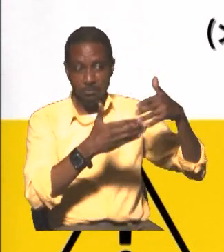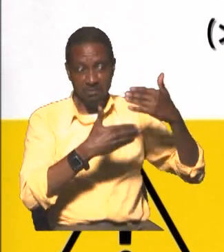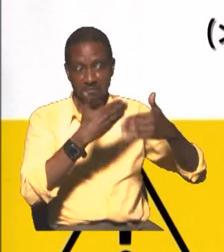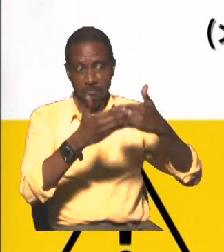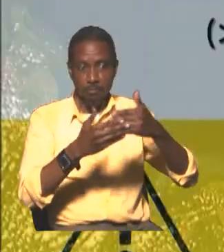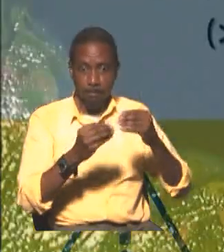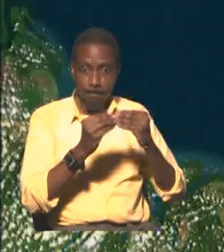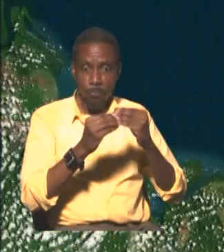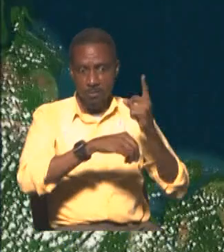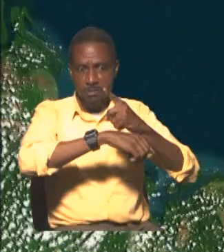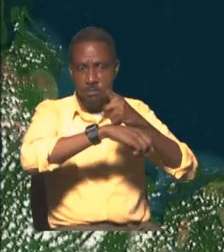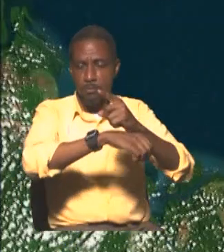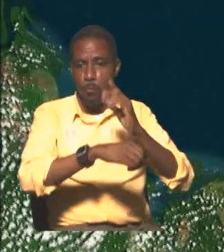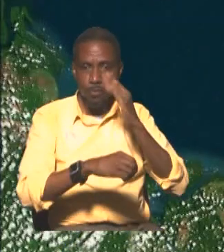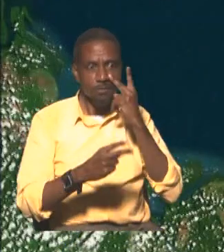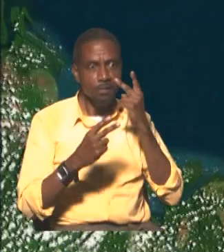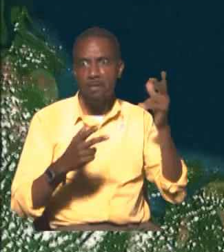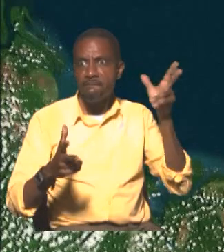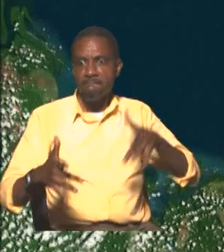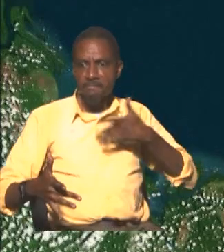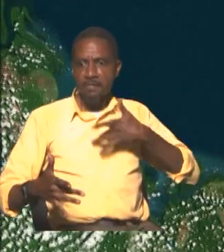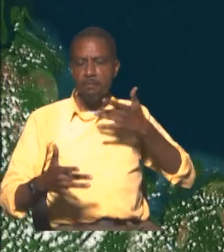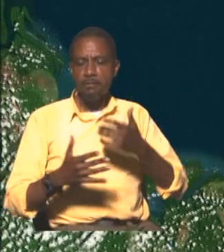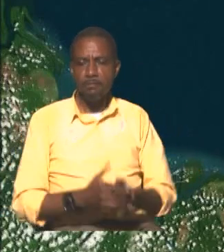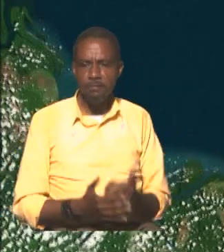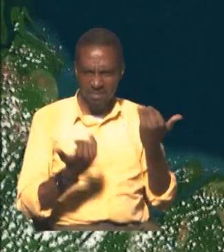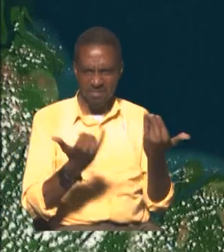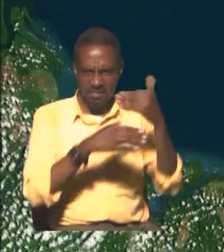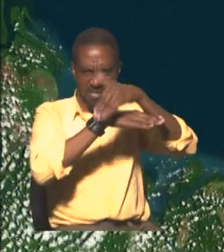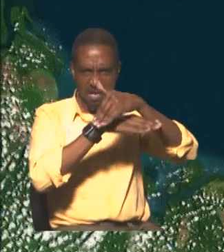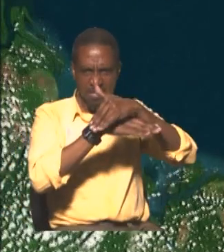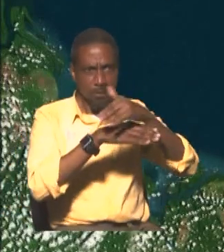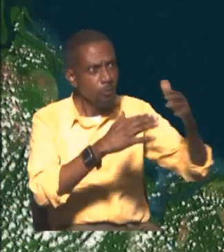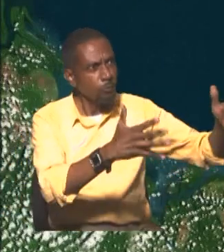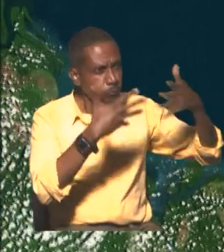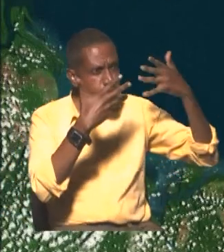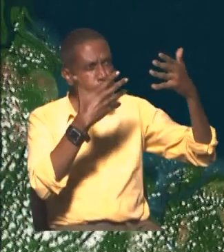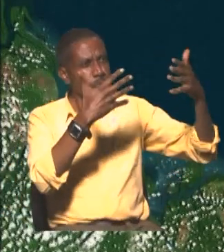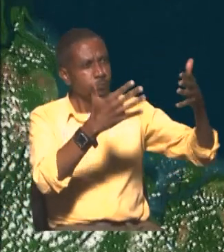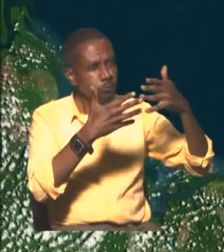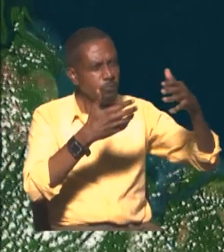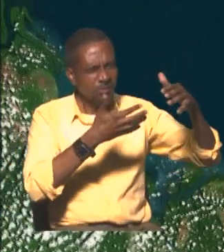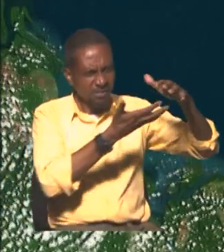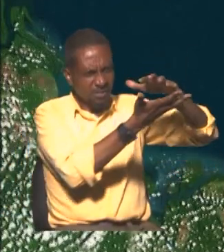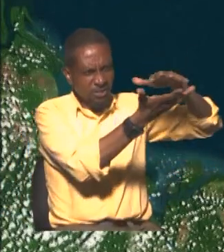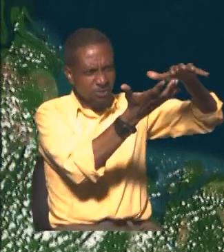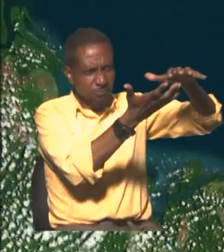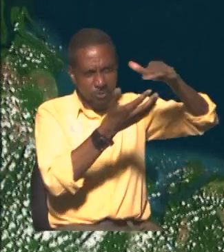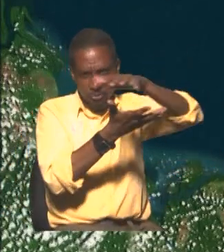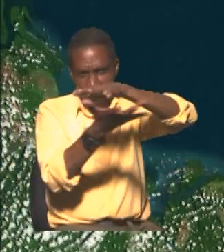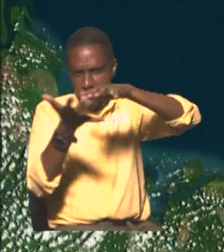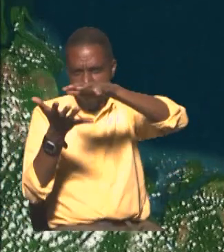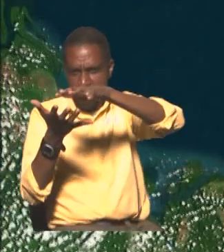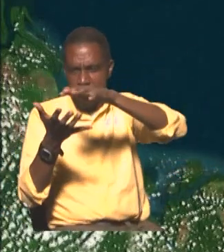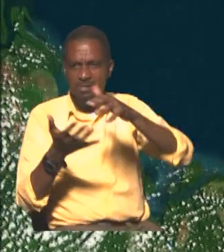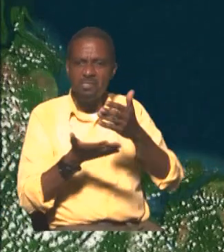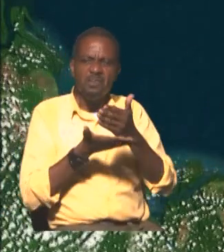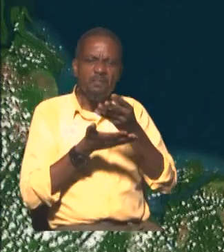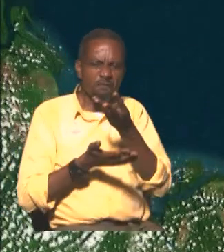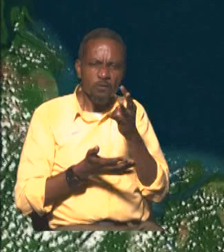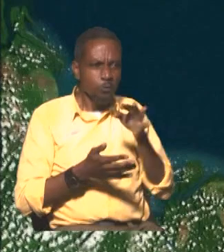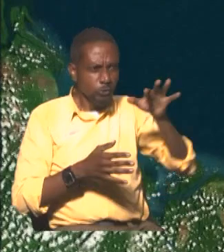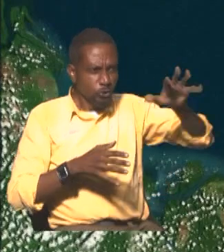coming days. But tonight, expect windy and partly cloudy skies with a few showers passing over